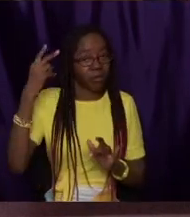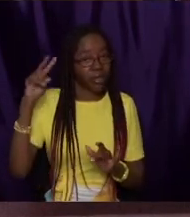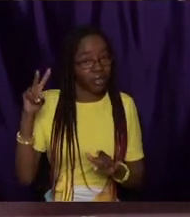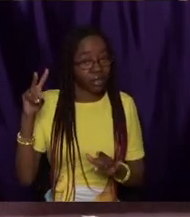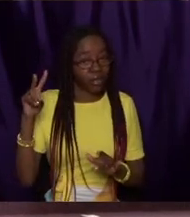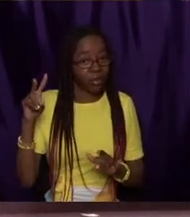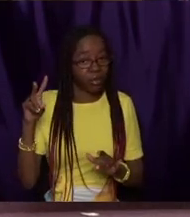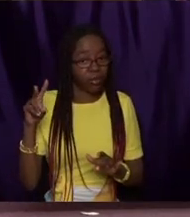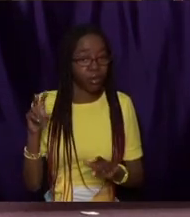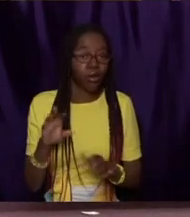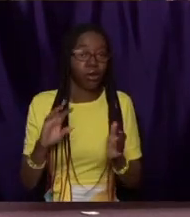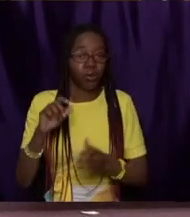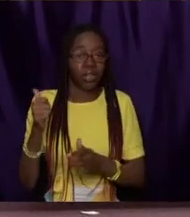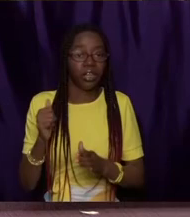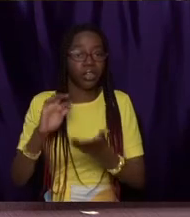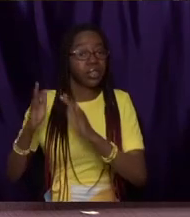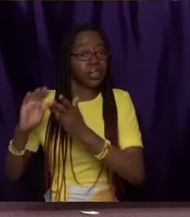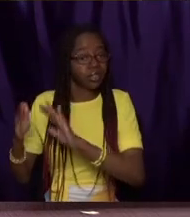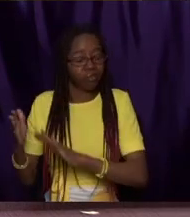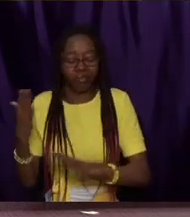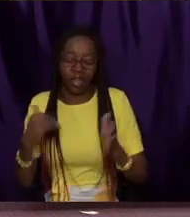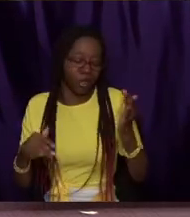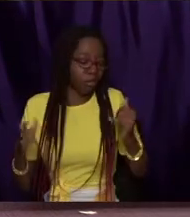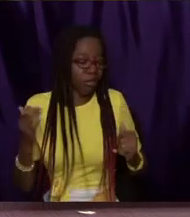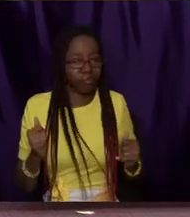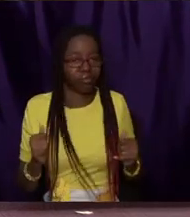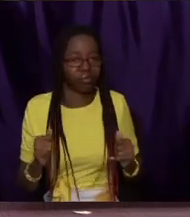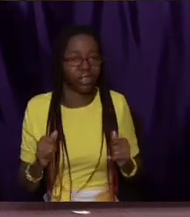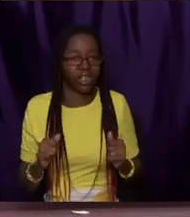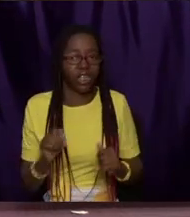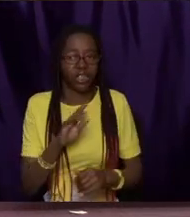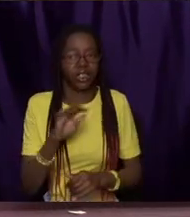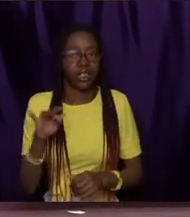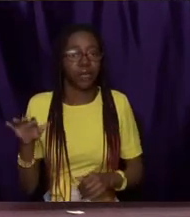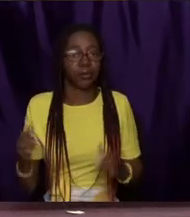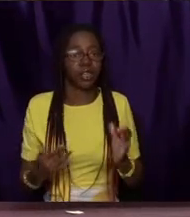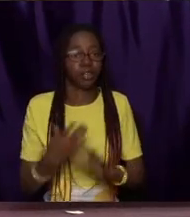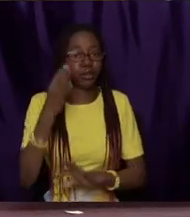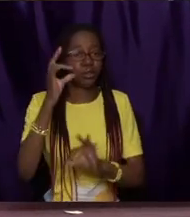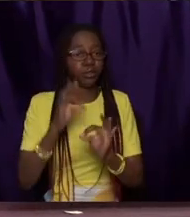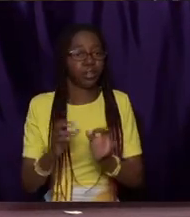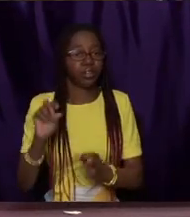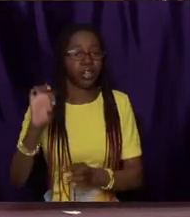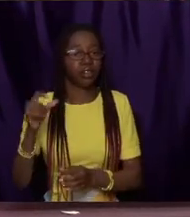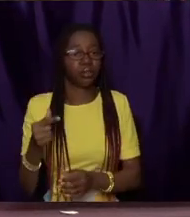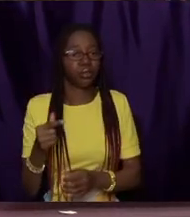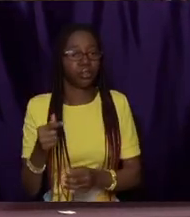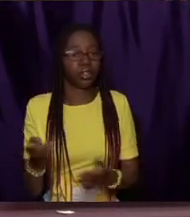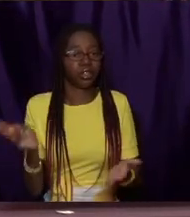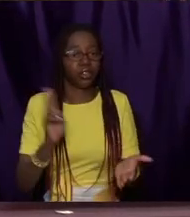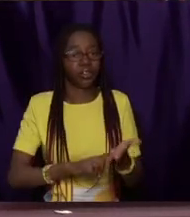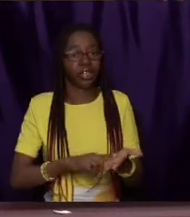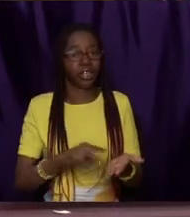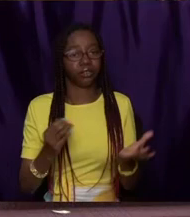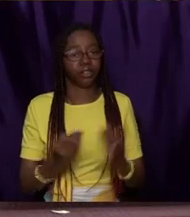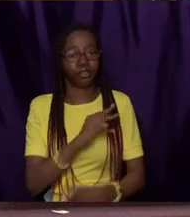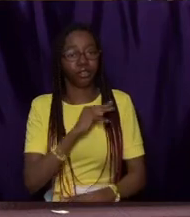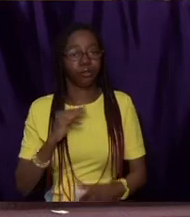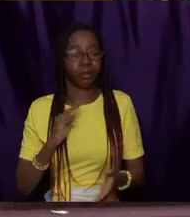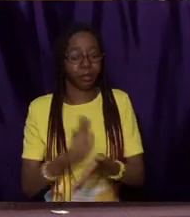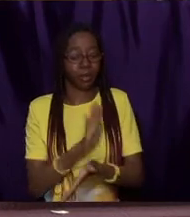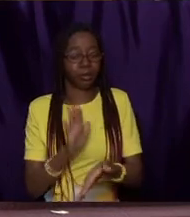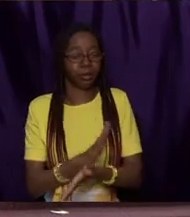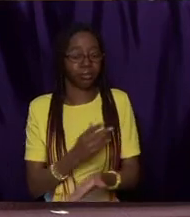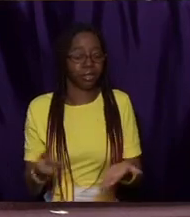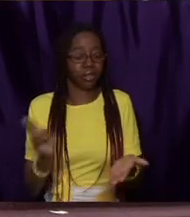Hampshire, come on. Just go to newfaith.org, go to membership, drop down, sign